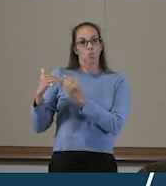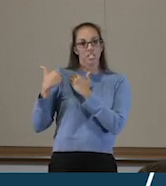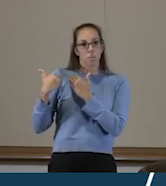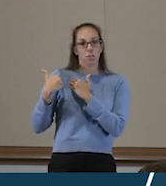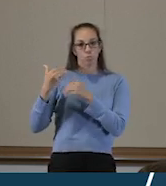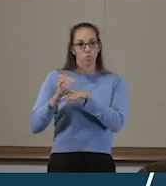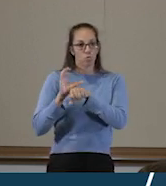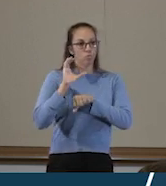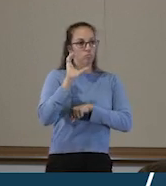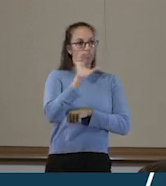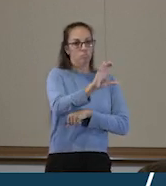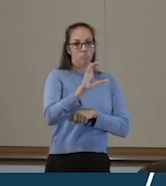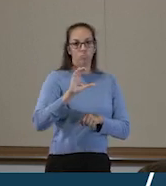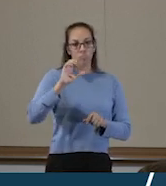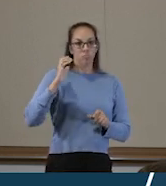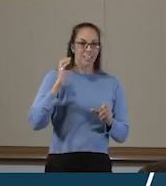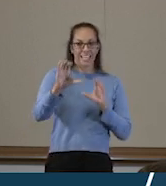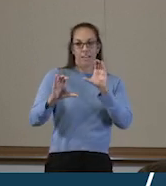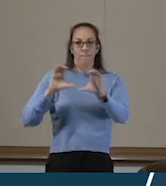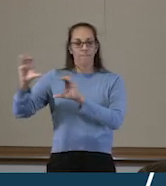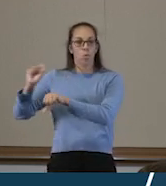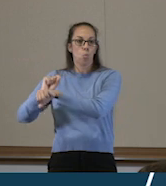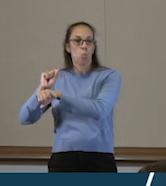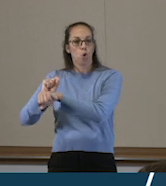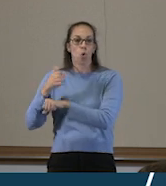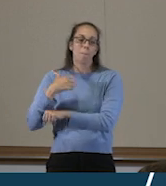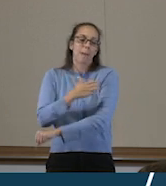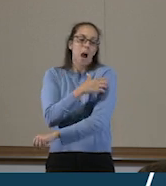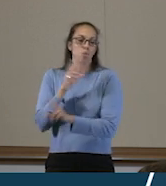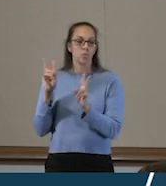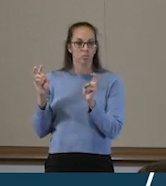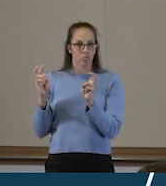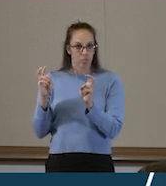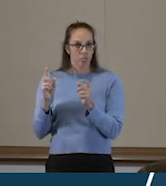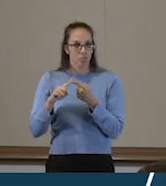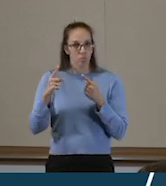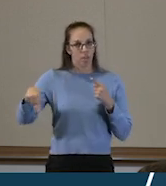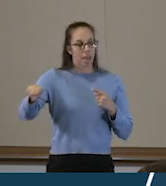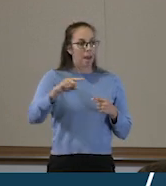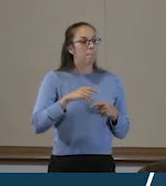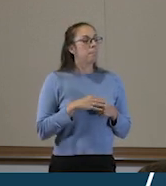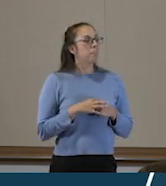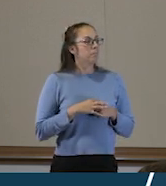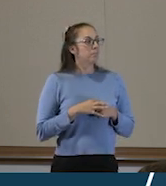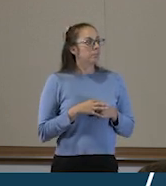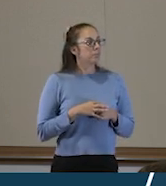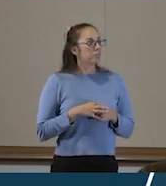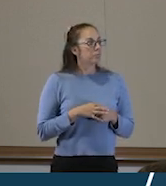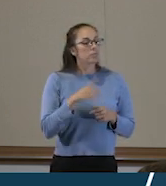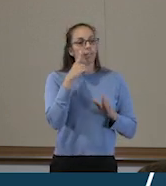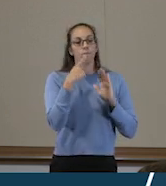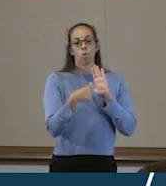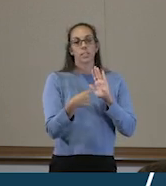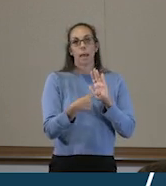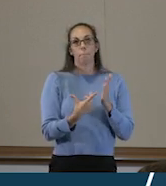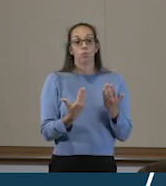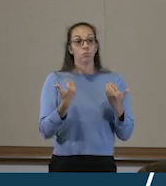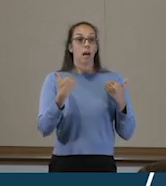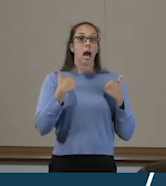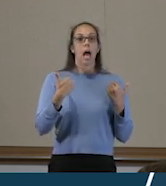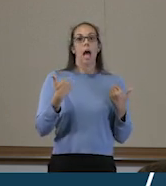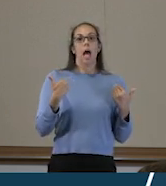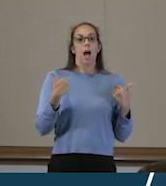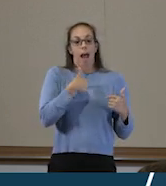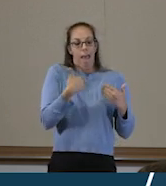to. Most often you see this in financial situations. I often give the example of, if I have a power of attorney